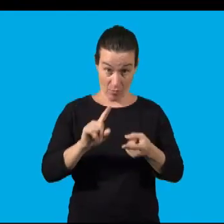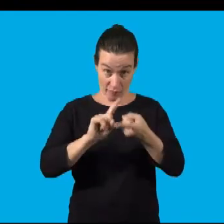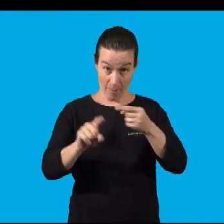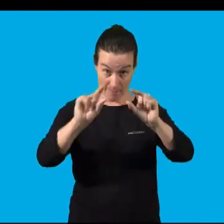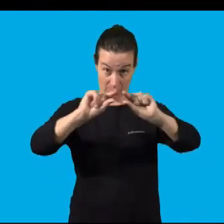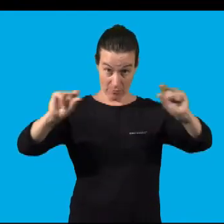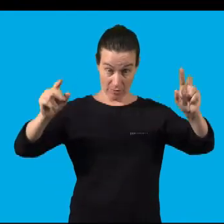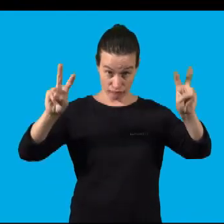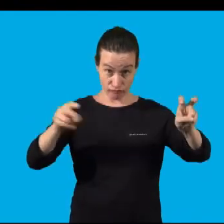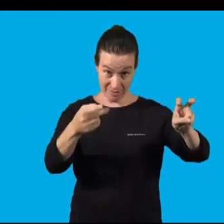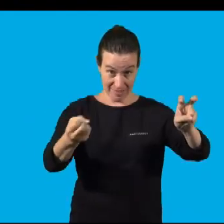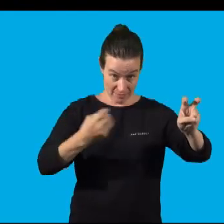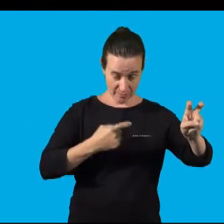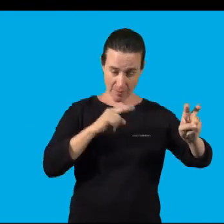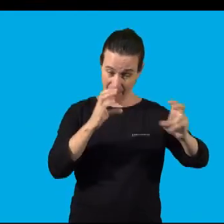place,